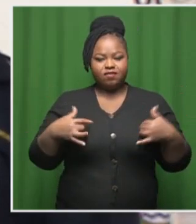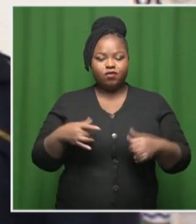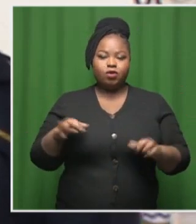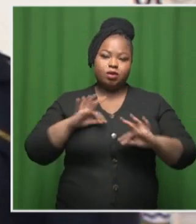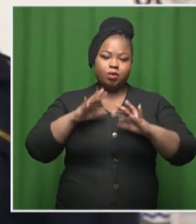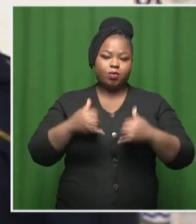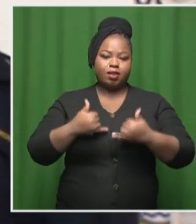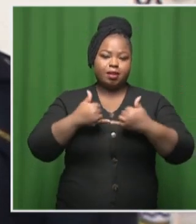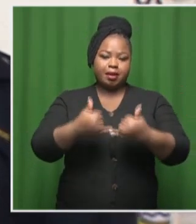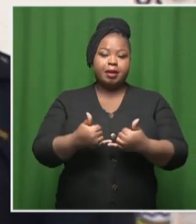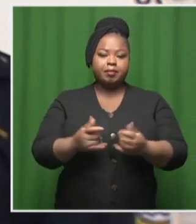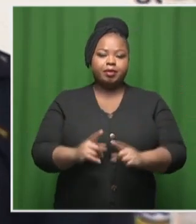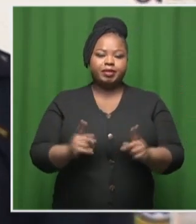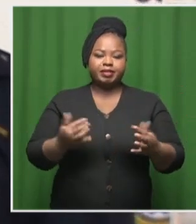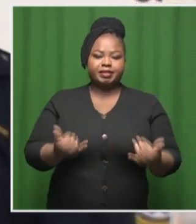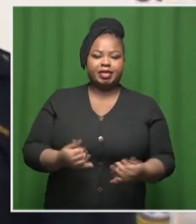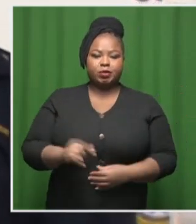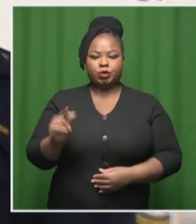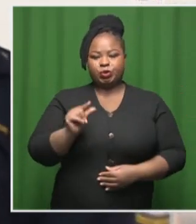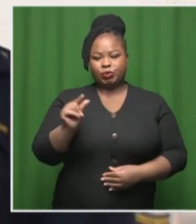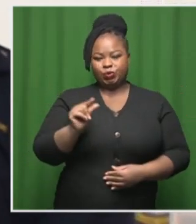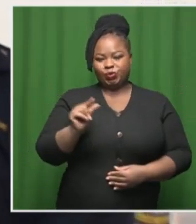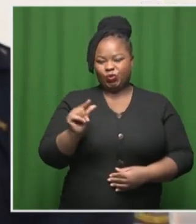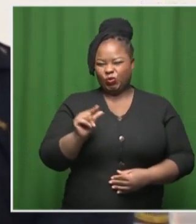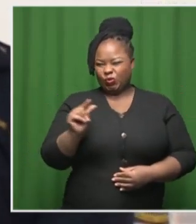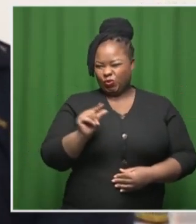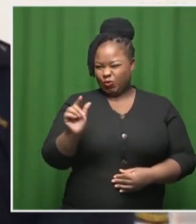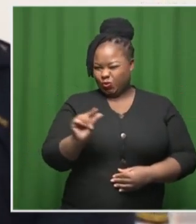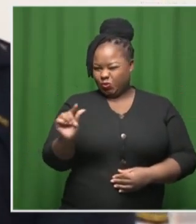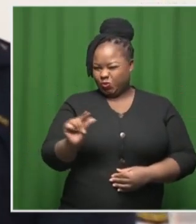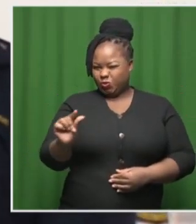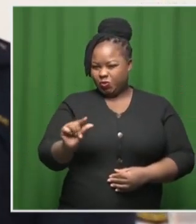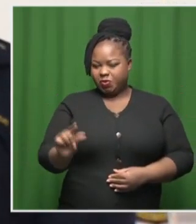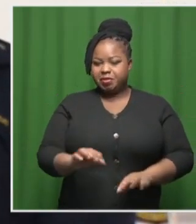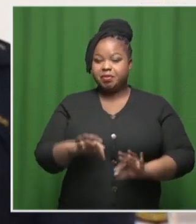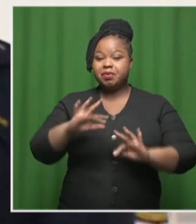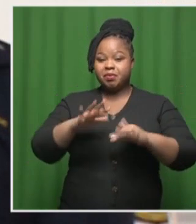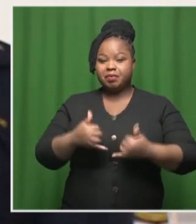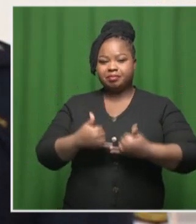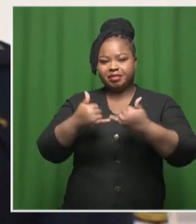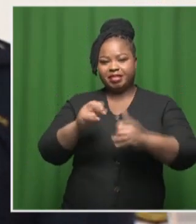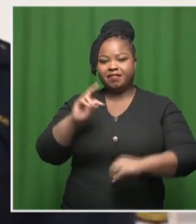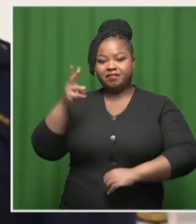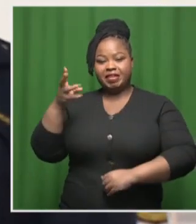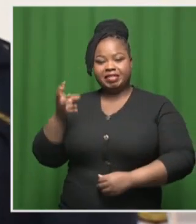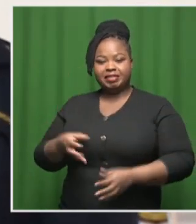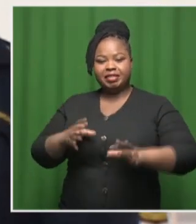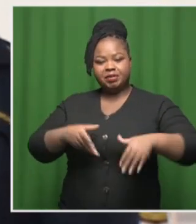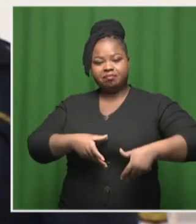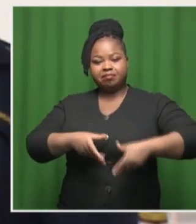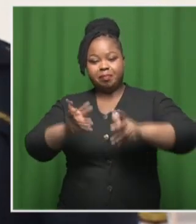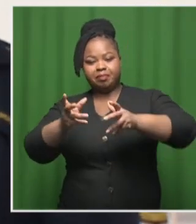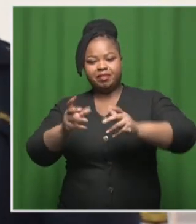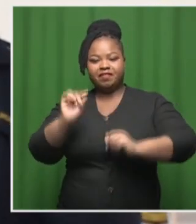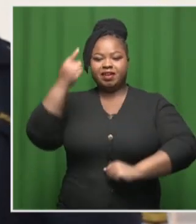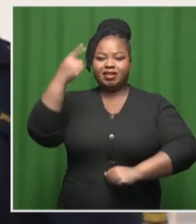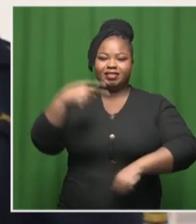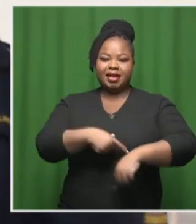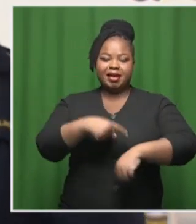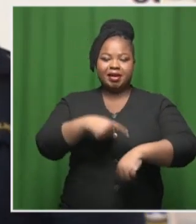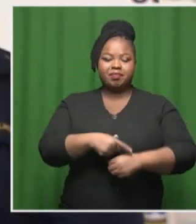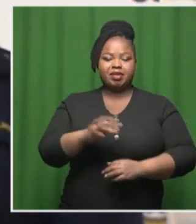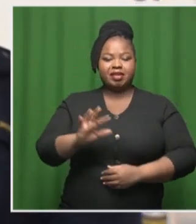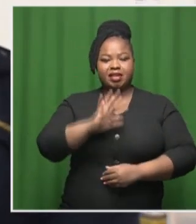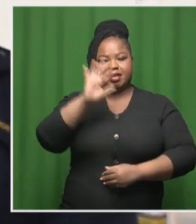World Cup. And we're just days away, everyone. We're just days away from when that first ball is going to be thrown for the first time on